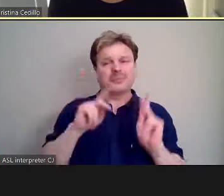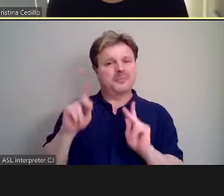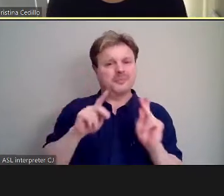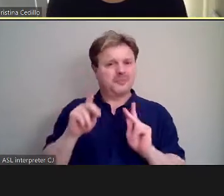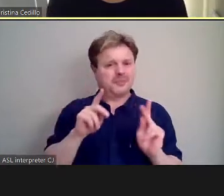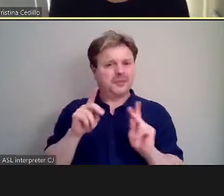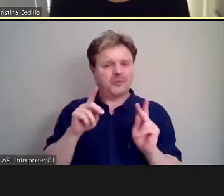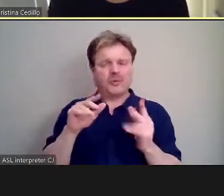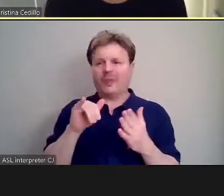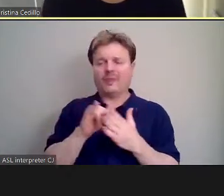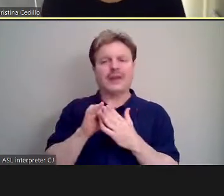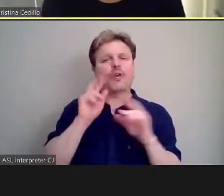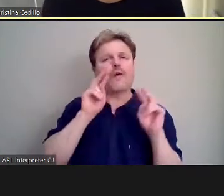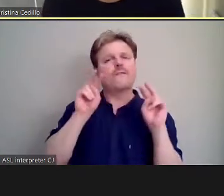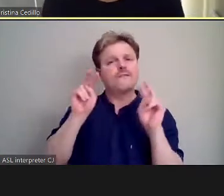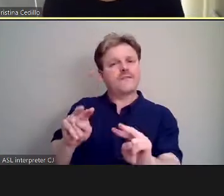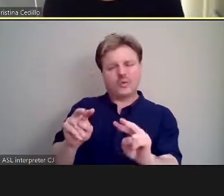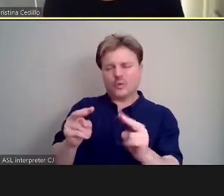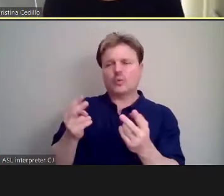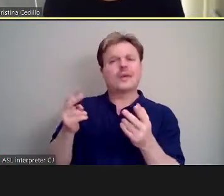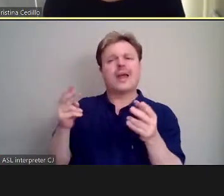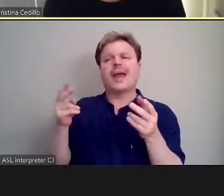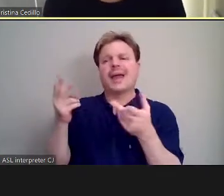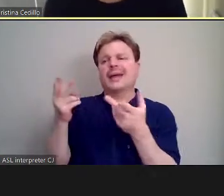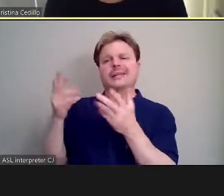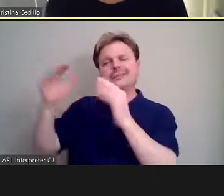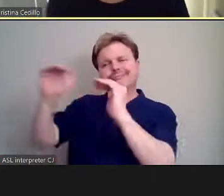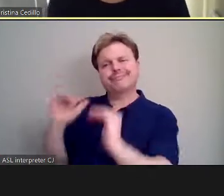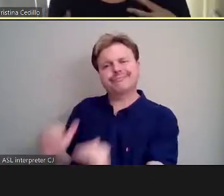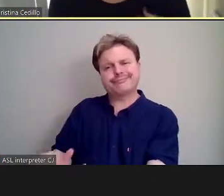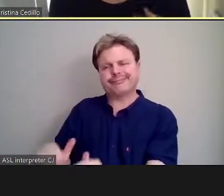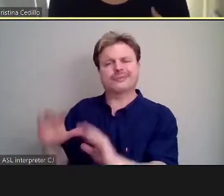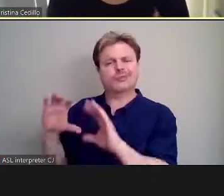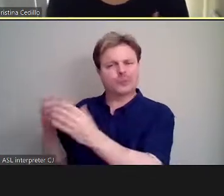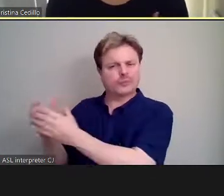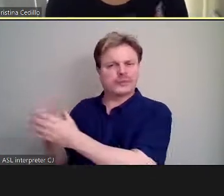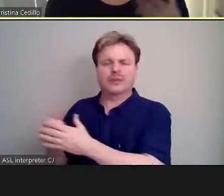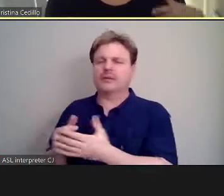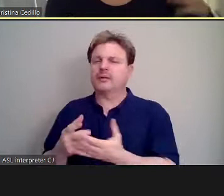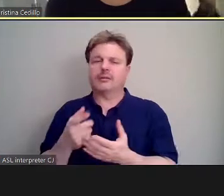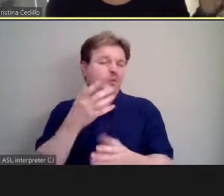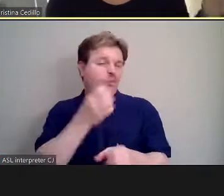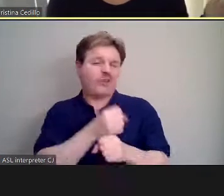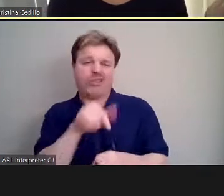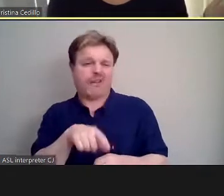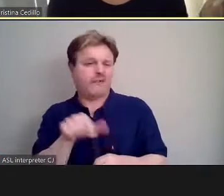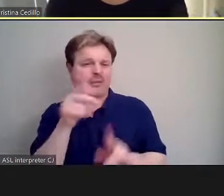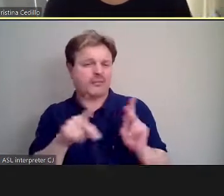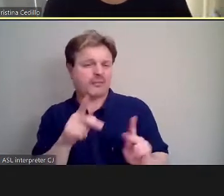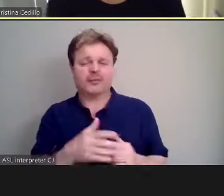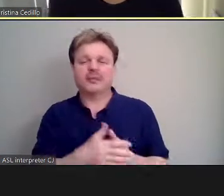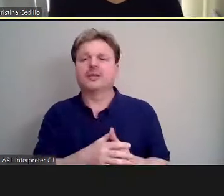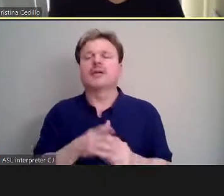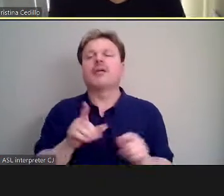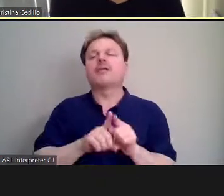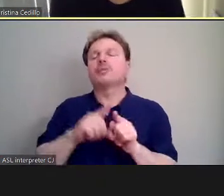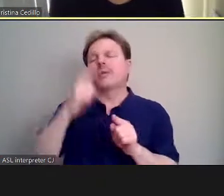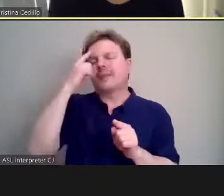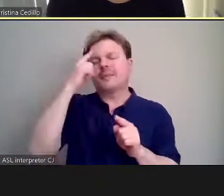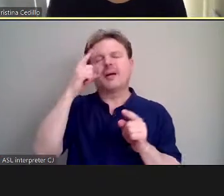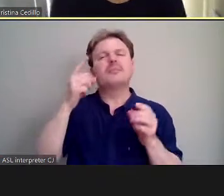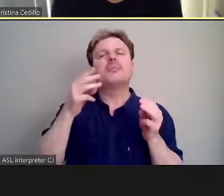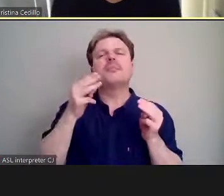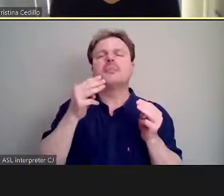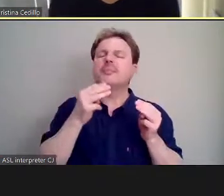others. And then thinking about practices and methodologies in enough place.